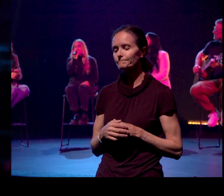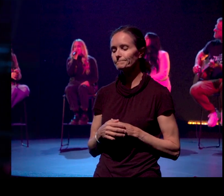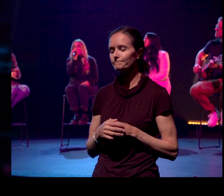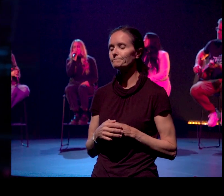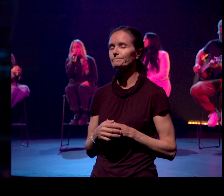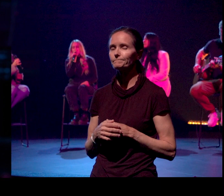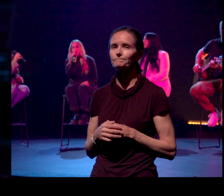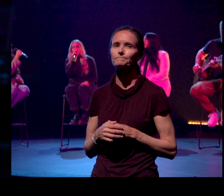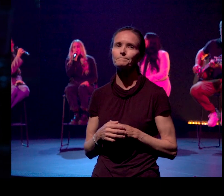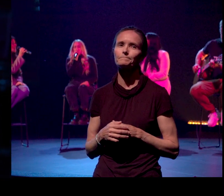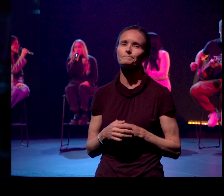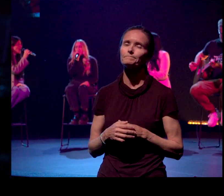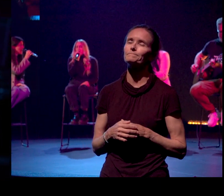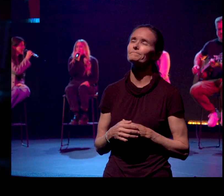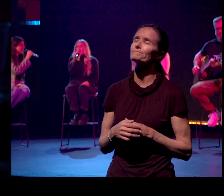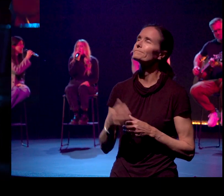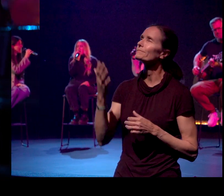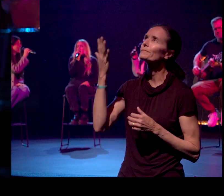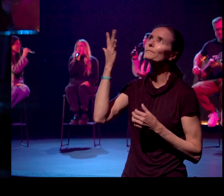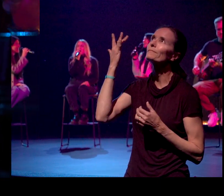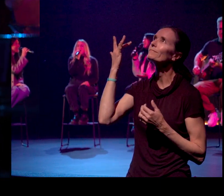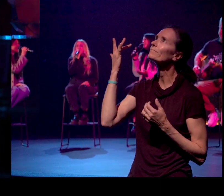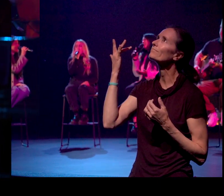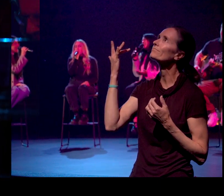most. Lord, I'll never know